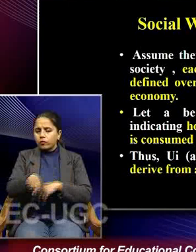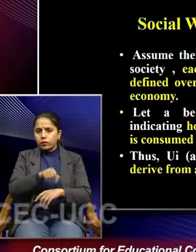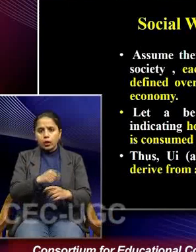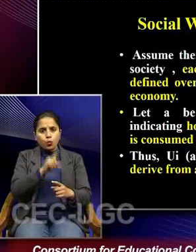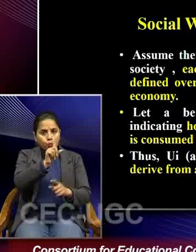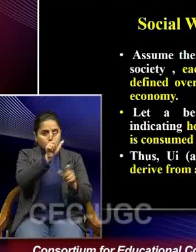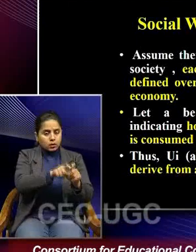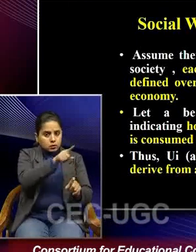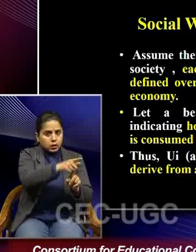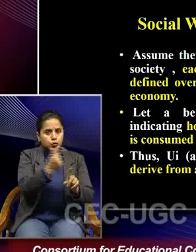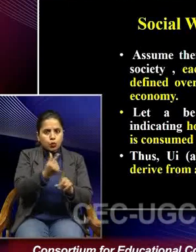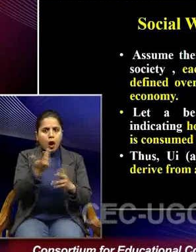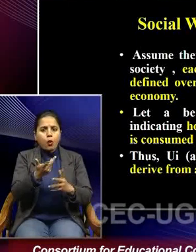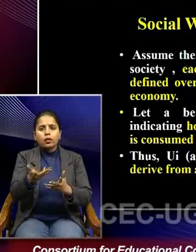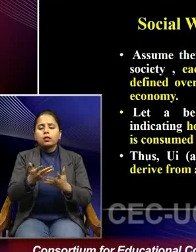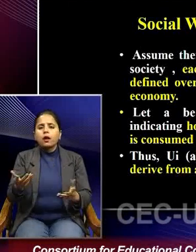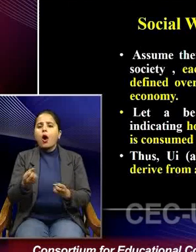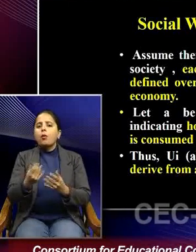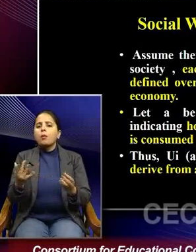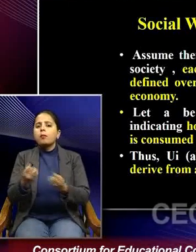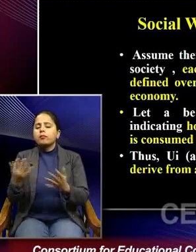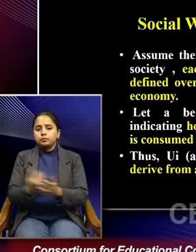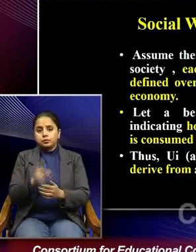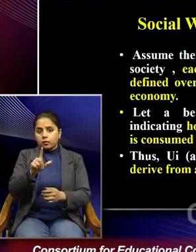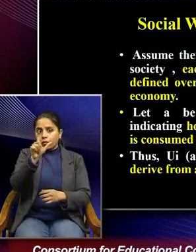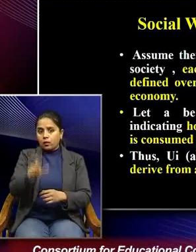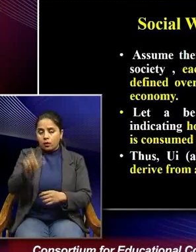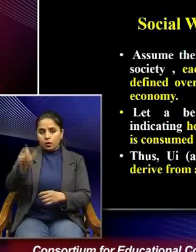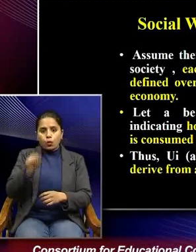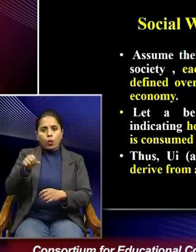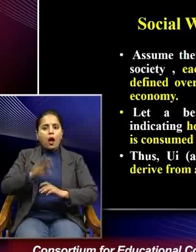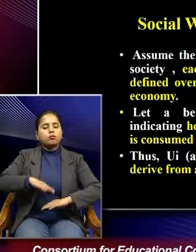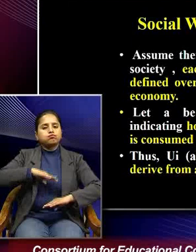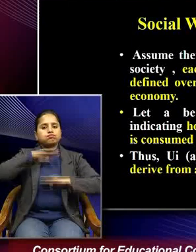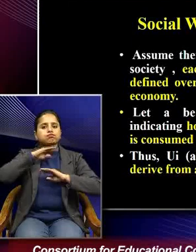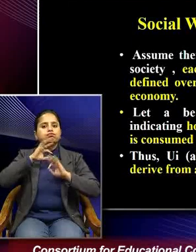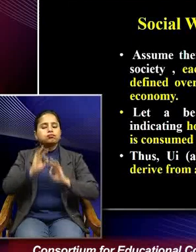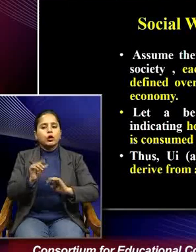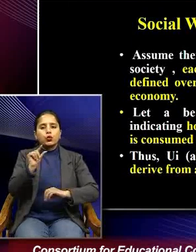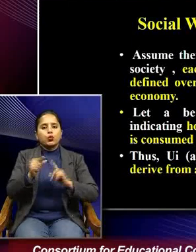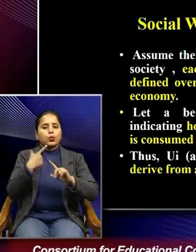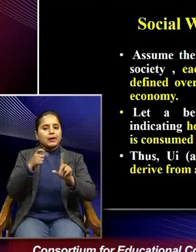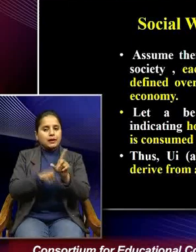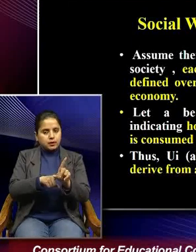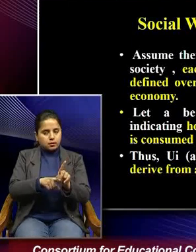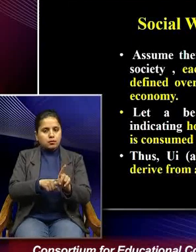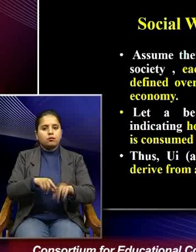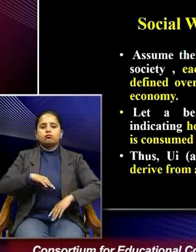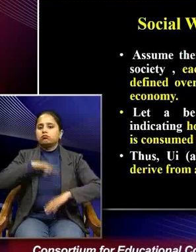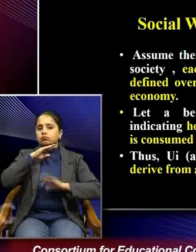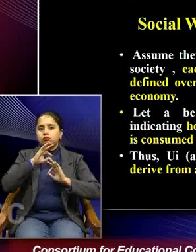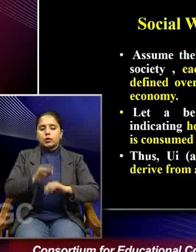each individual. And each individual derives a satisfaction of utility in the form